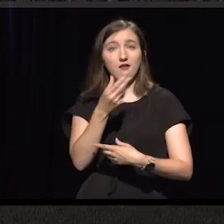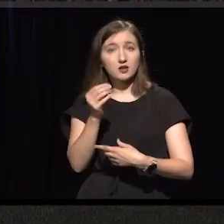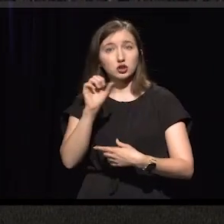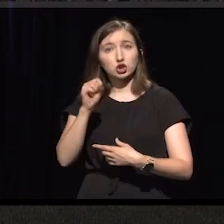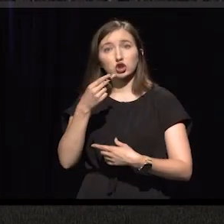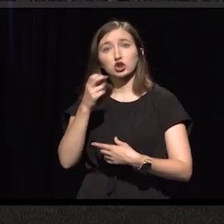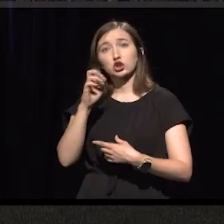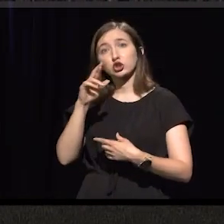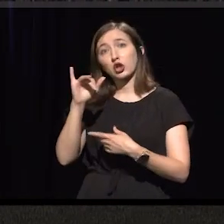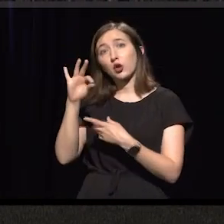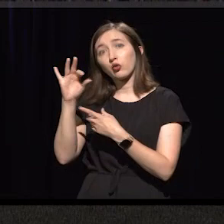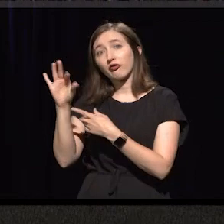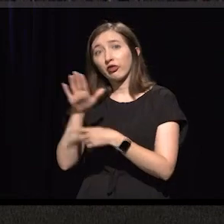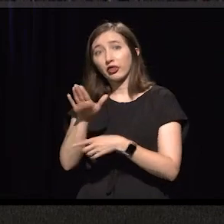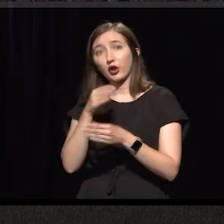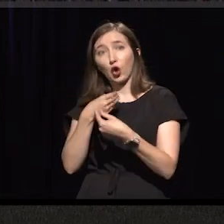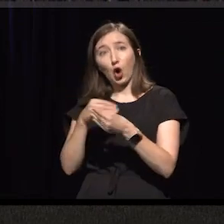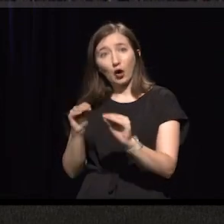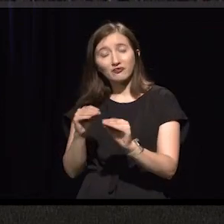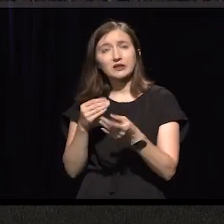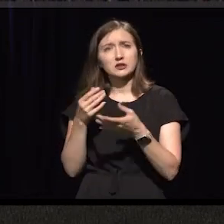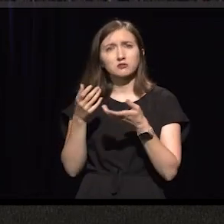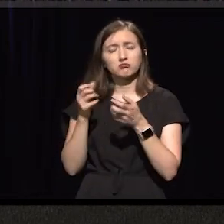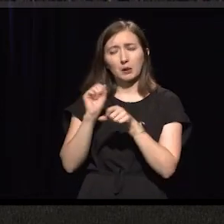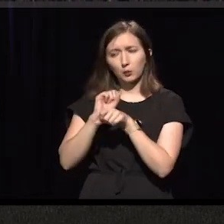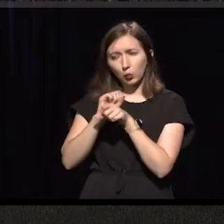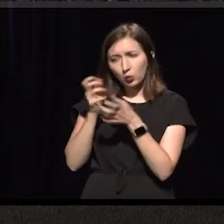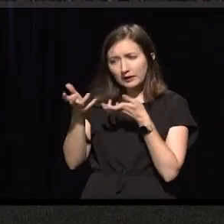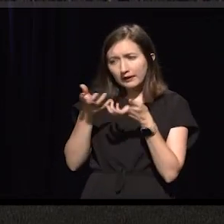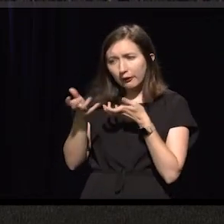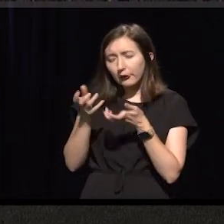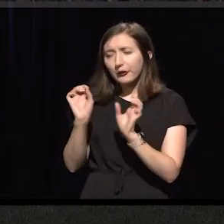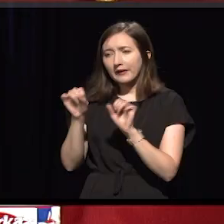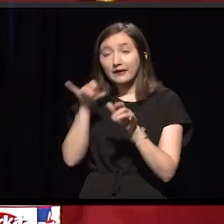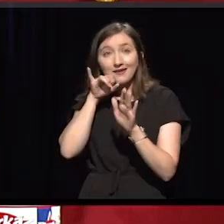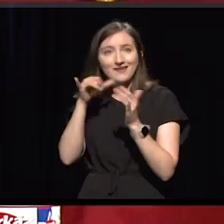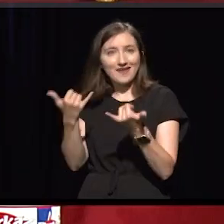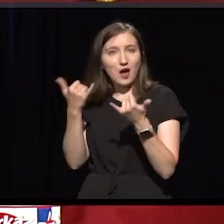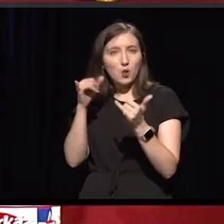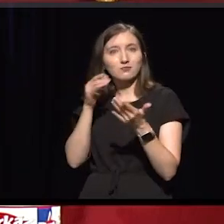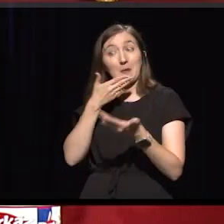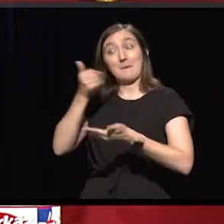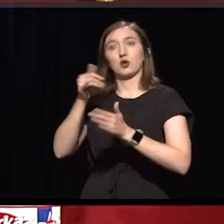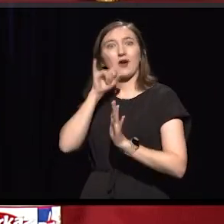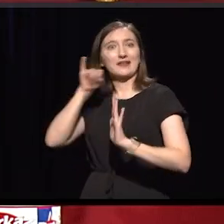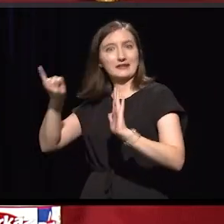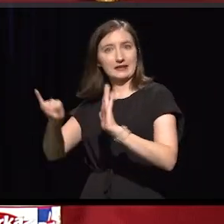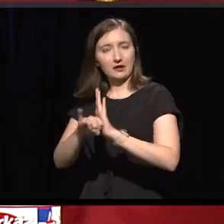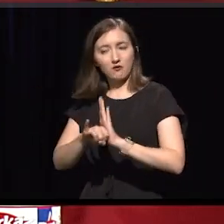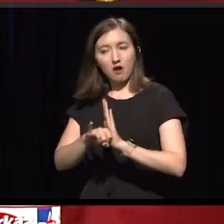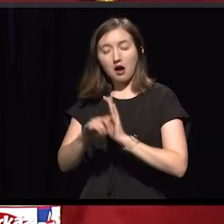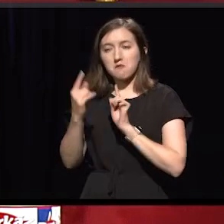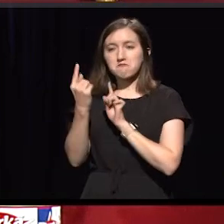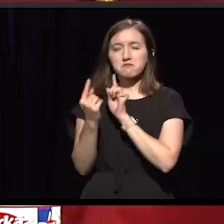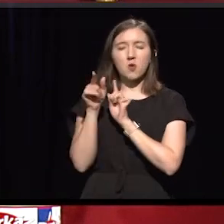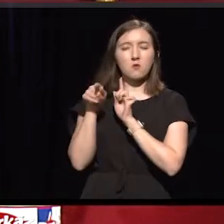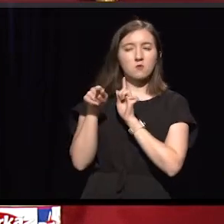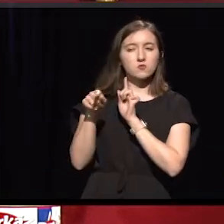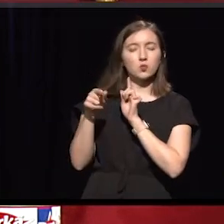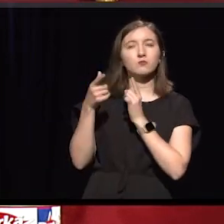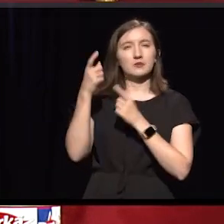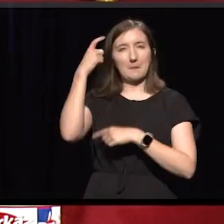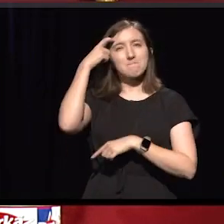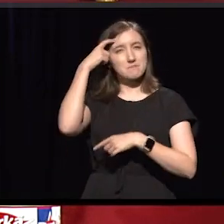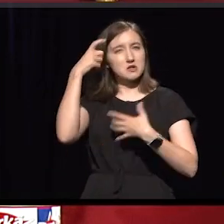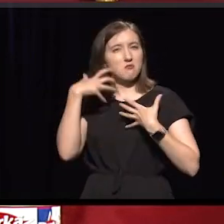working with officers to be able to identify a mental health issue when they get to someone's home or wherever, and to handle it in a